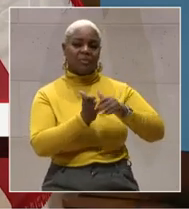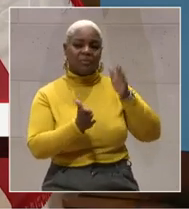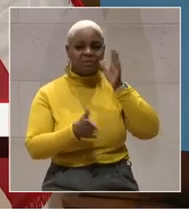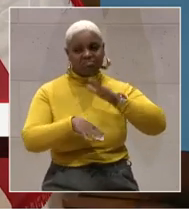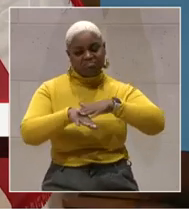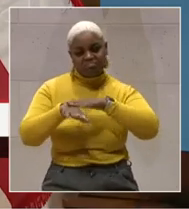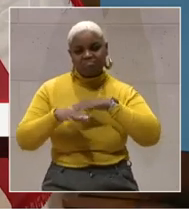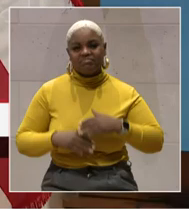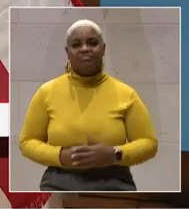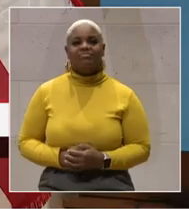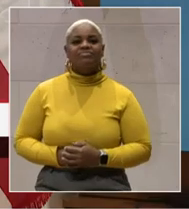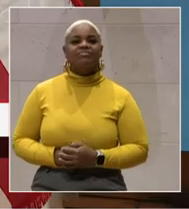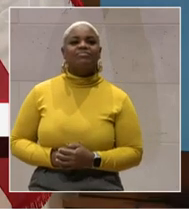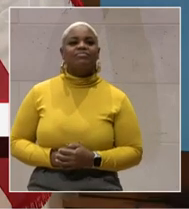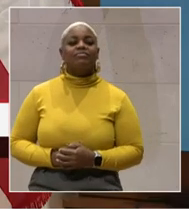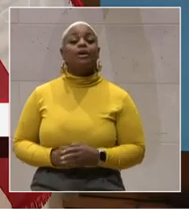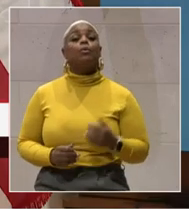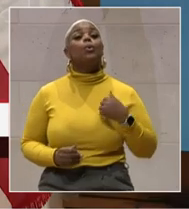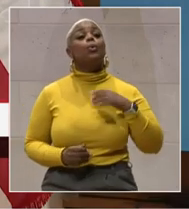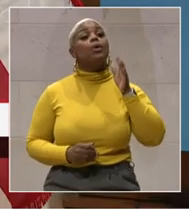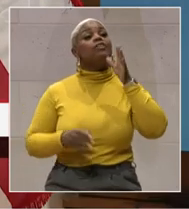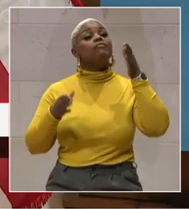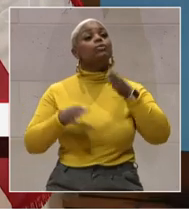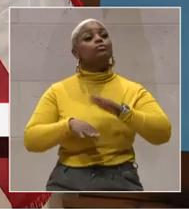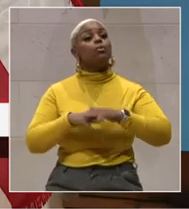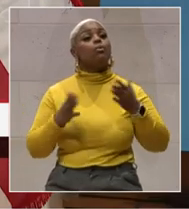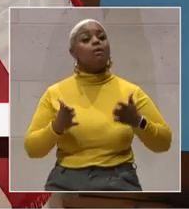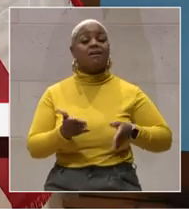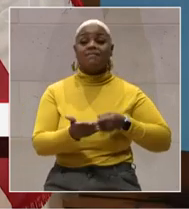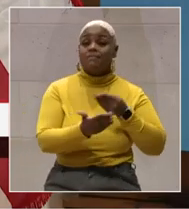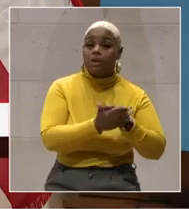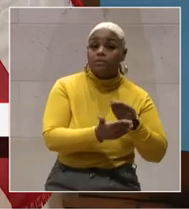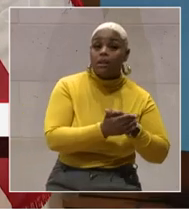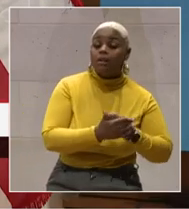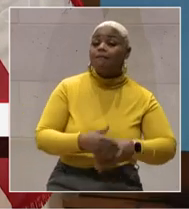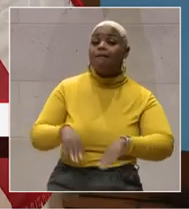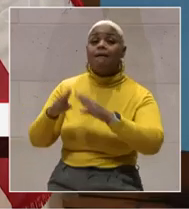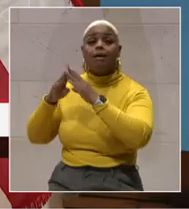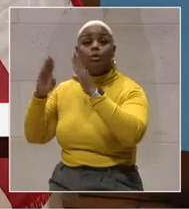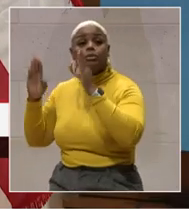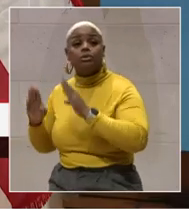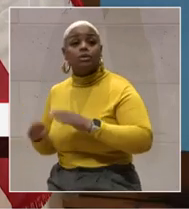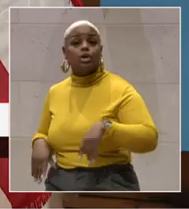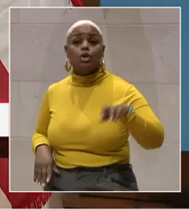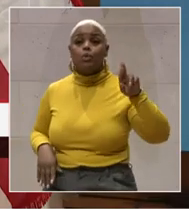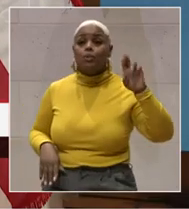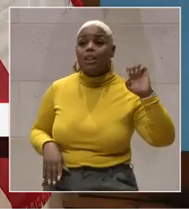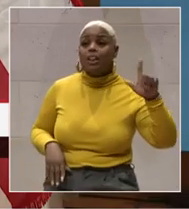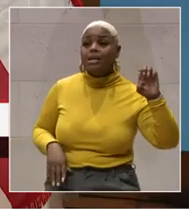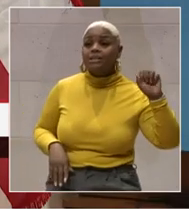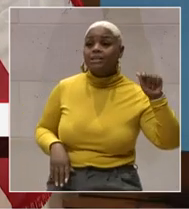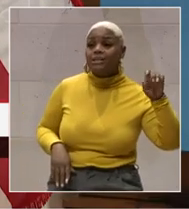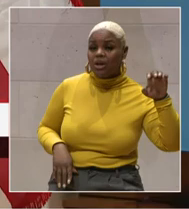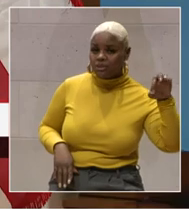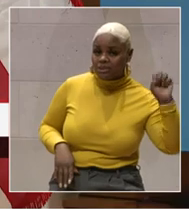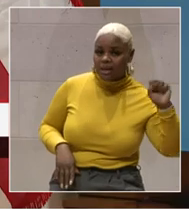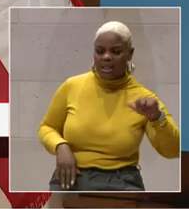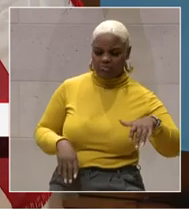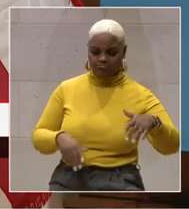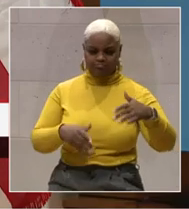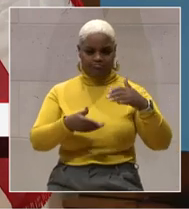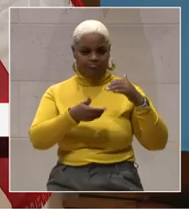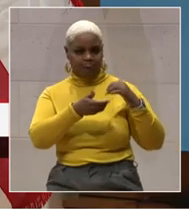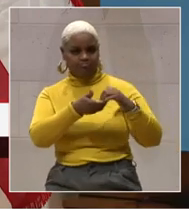on financing and real estate and all the things that we need to produce and preserve more affordable